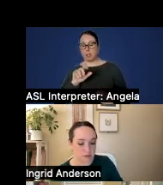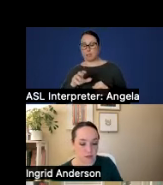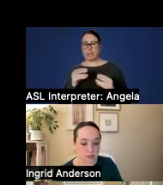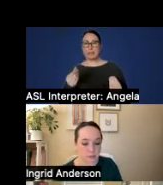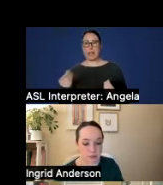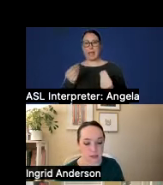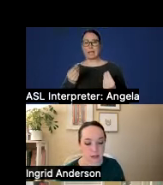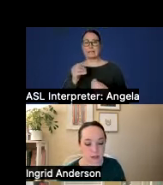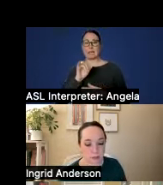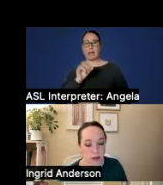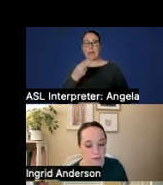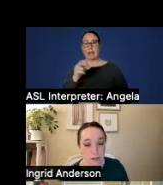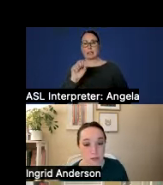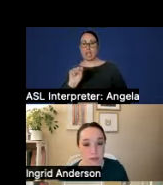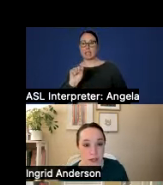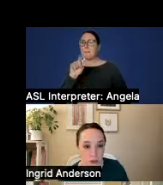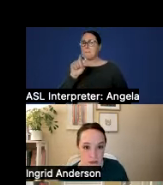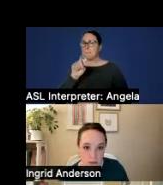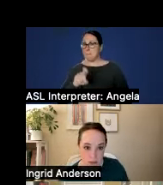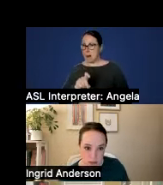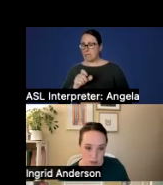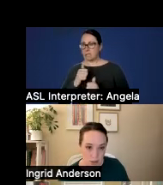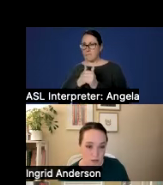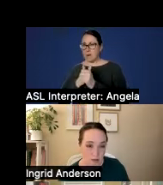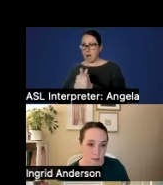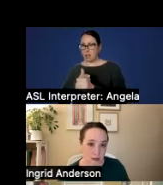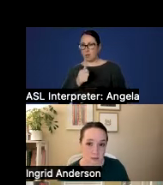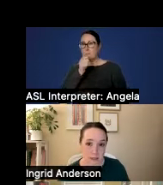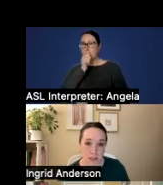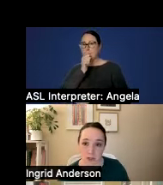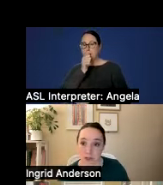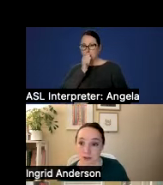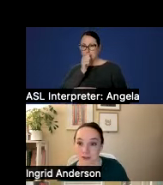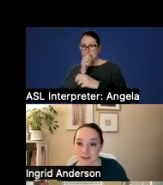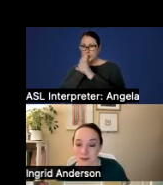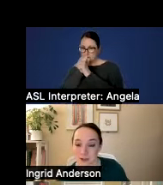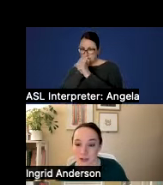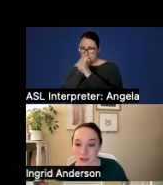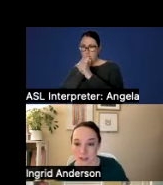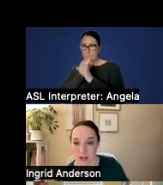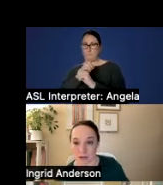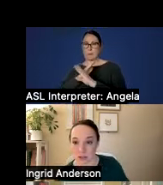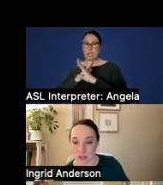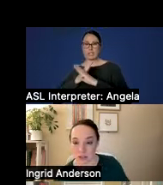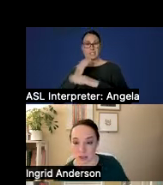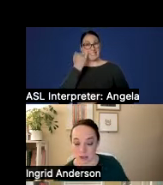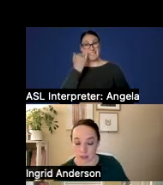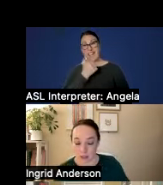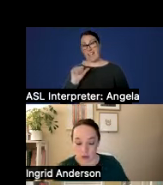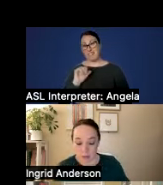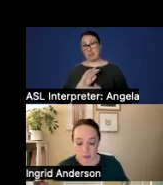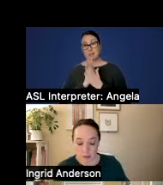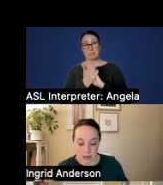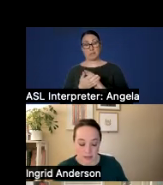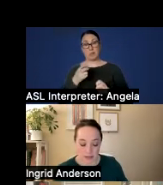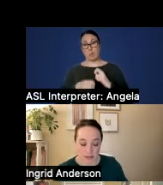that facilities must adhere to privacy protection. So if that ever becomes an issue, sure, just reach out and you